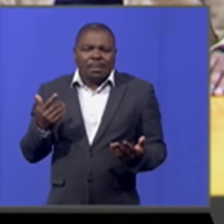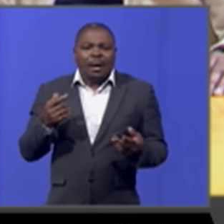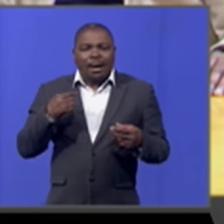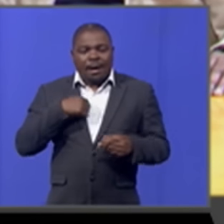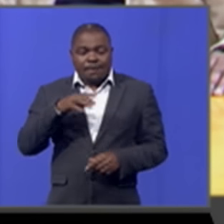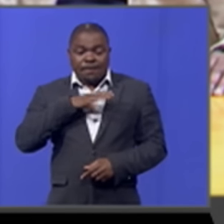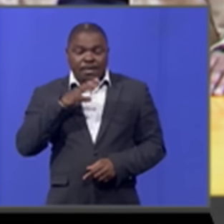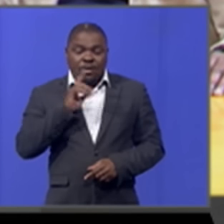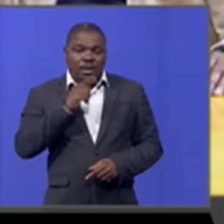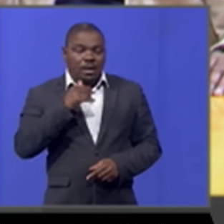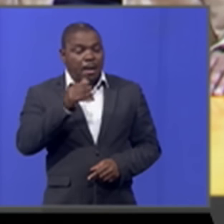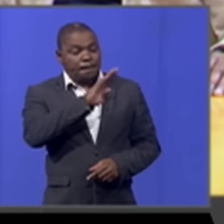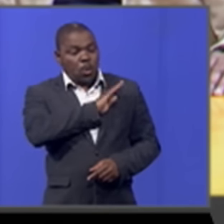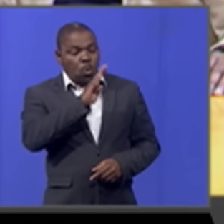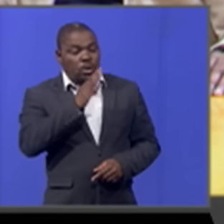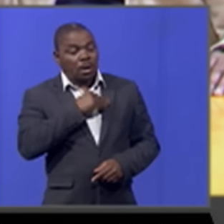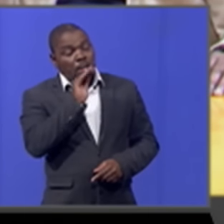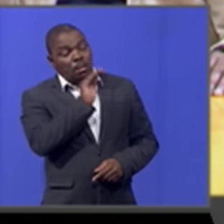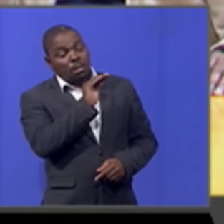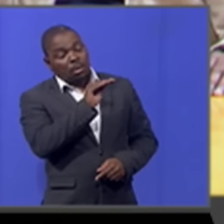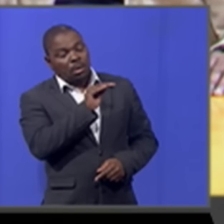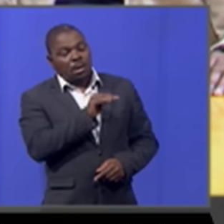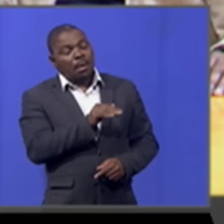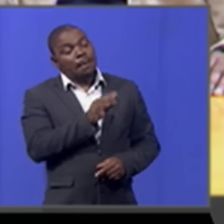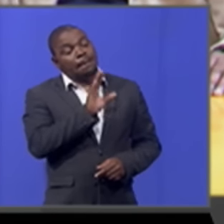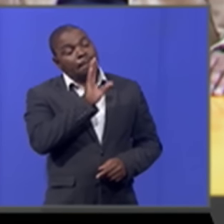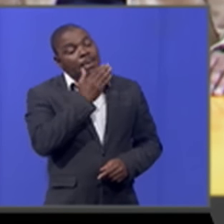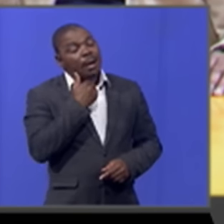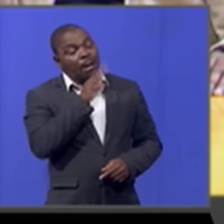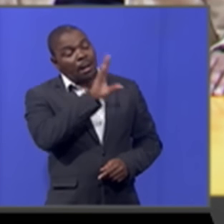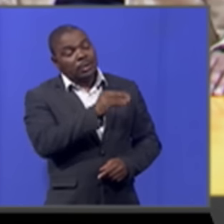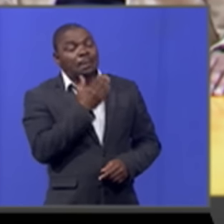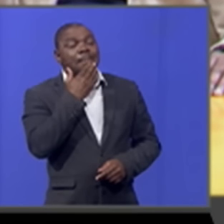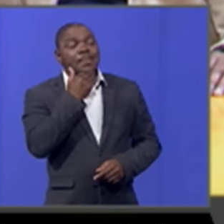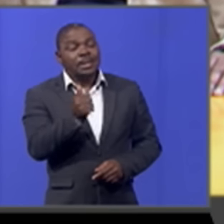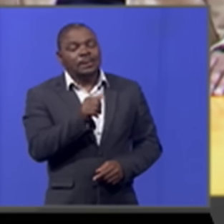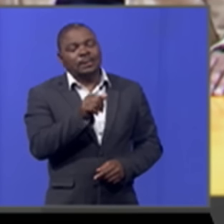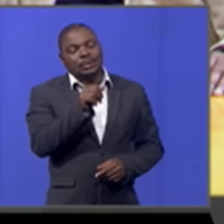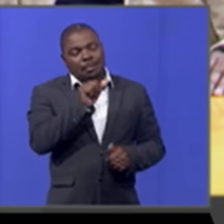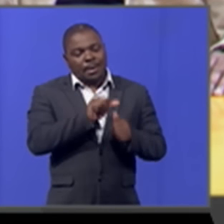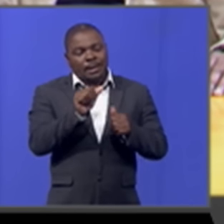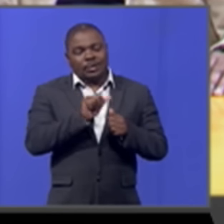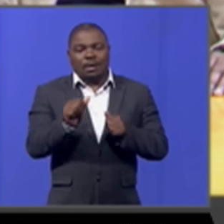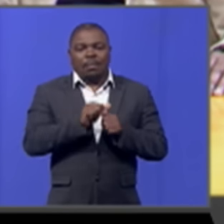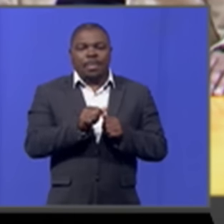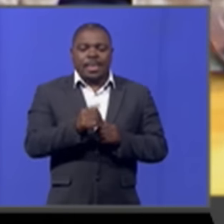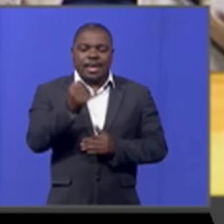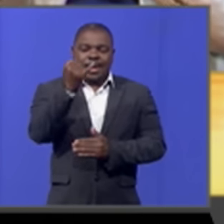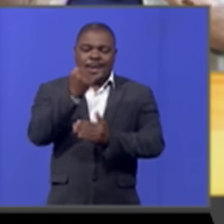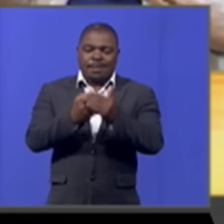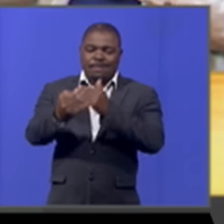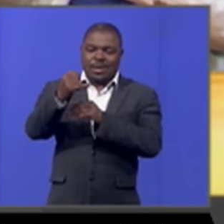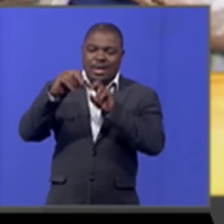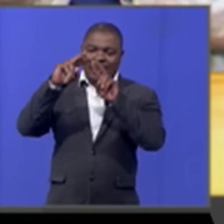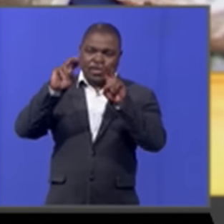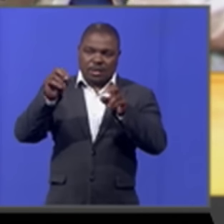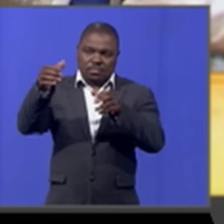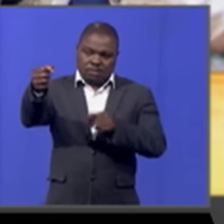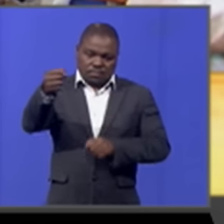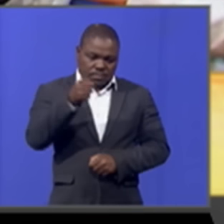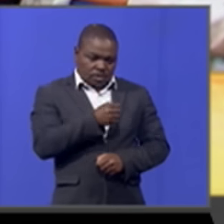board, I've said, can you guys appoint an independent investigation? Because all of you